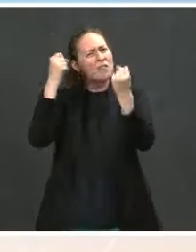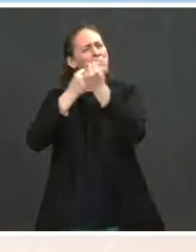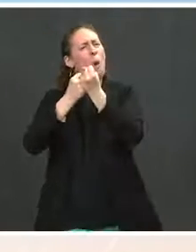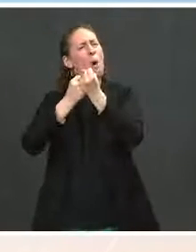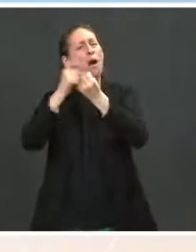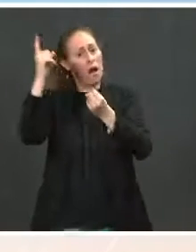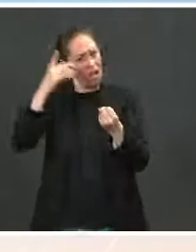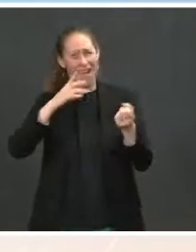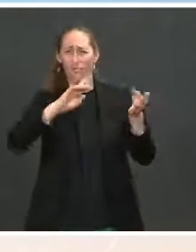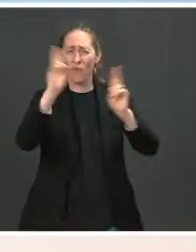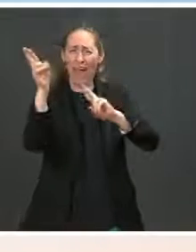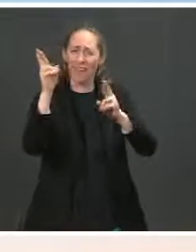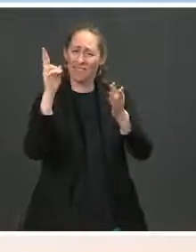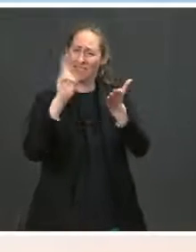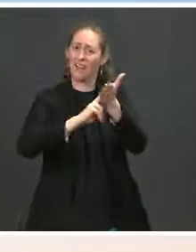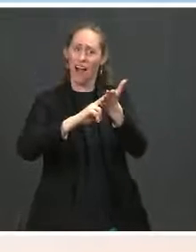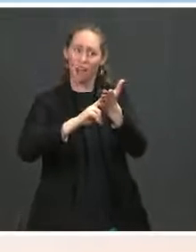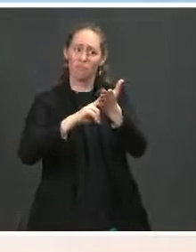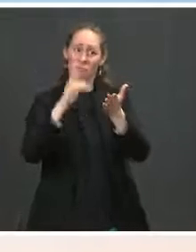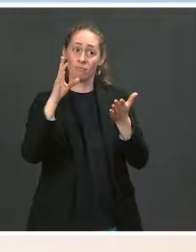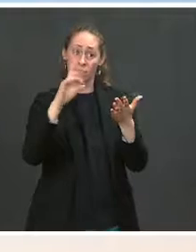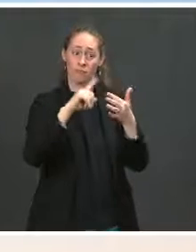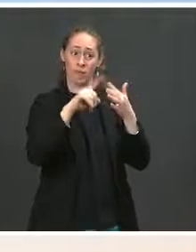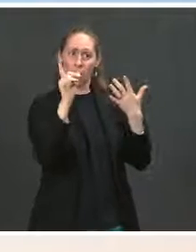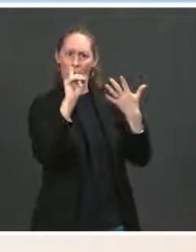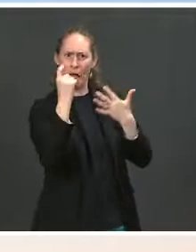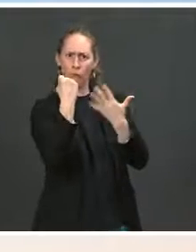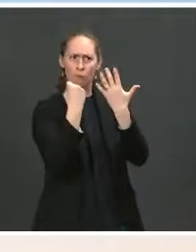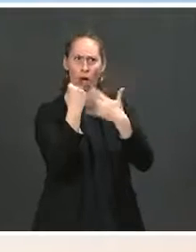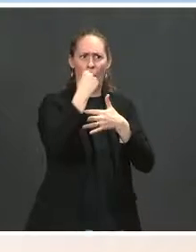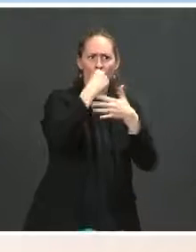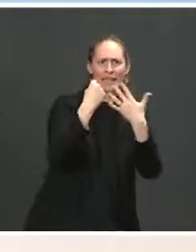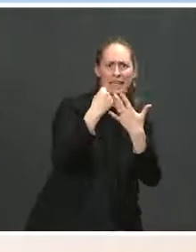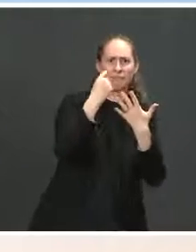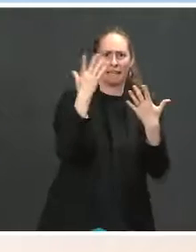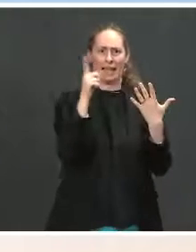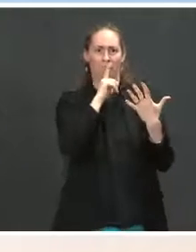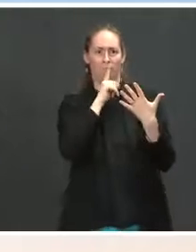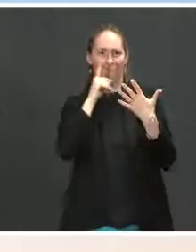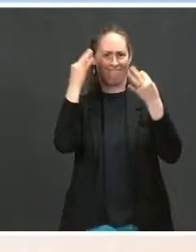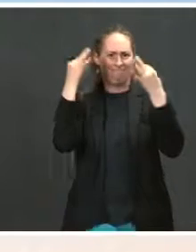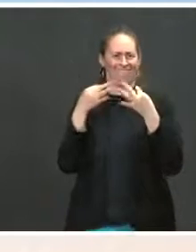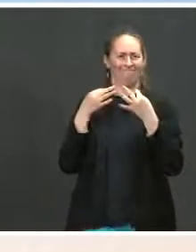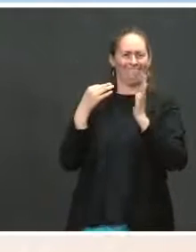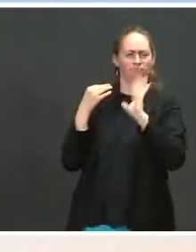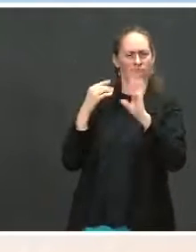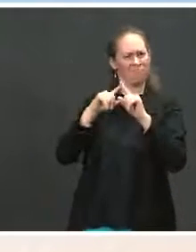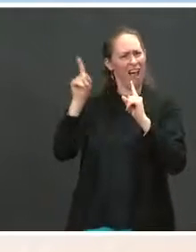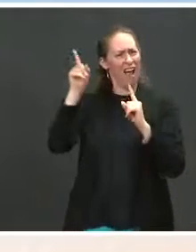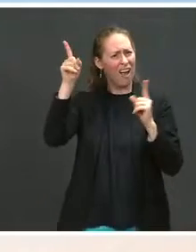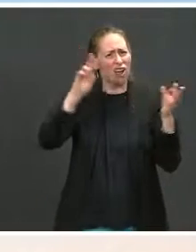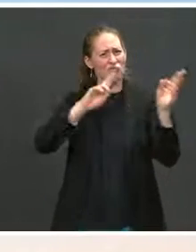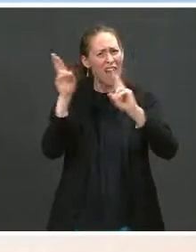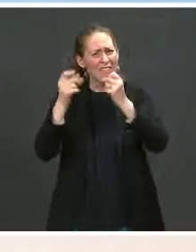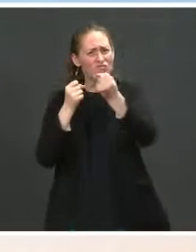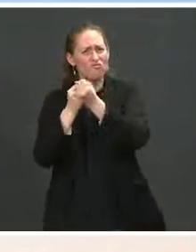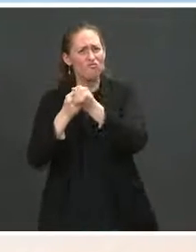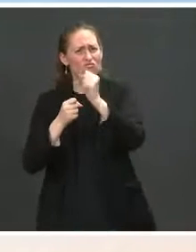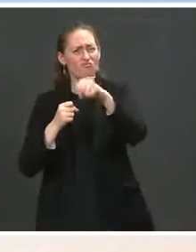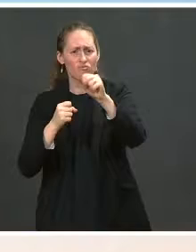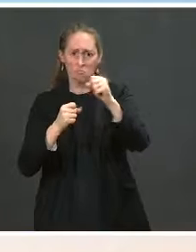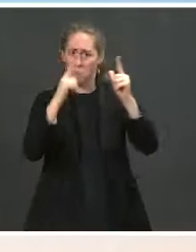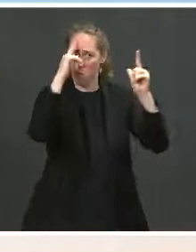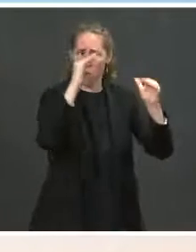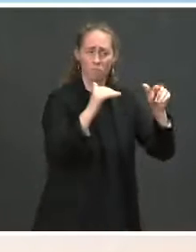but in terms of the rank priorities, I'm not going to get into a situation of doing that, but it's something he supports. He's conveyed that to Congress, and he